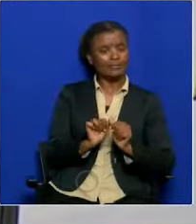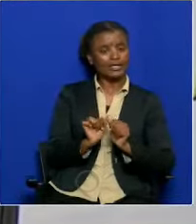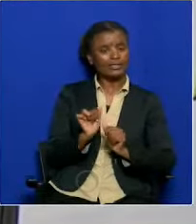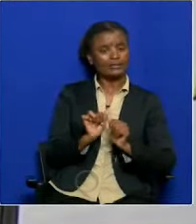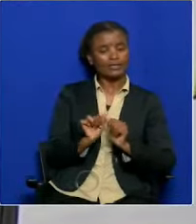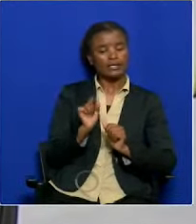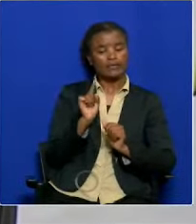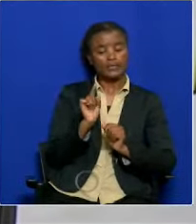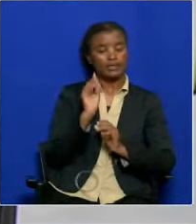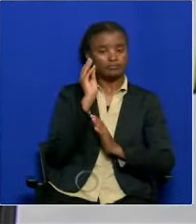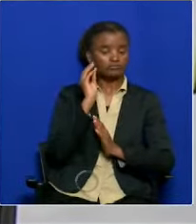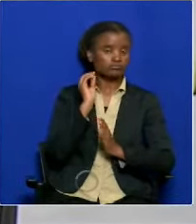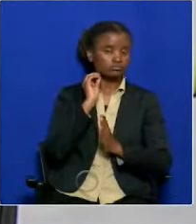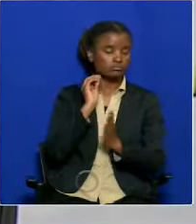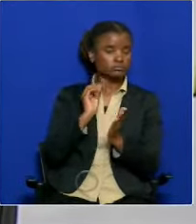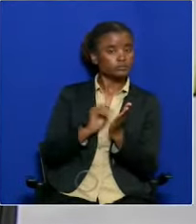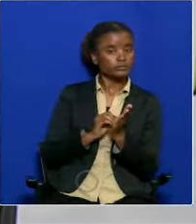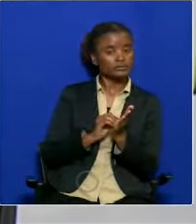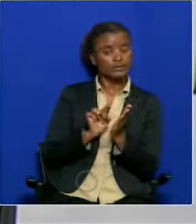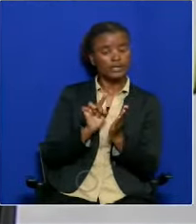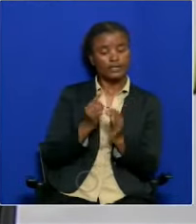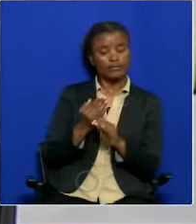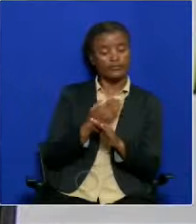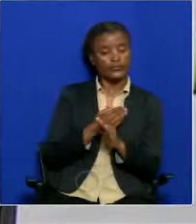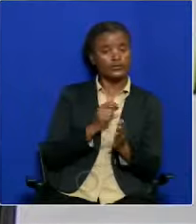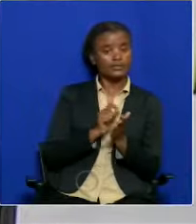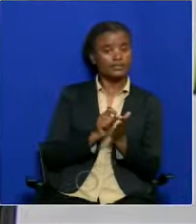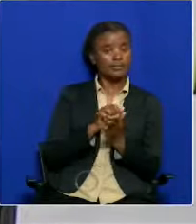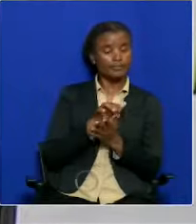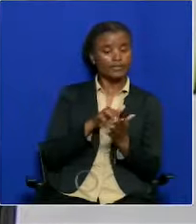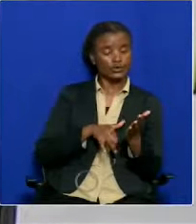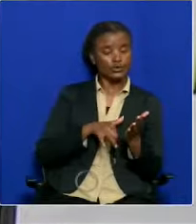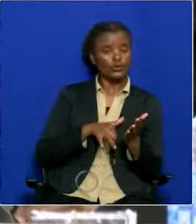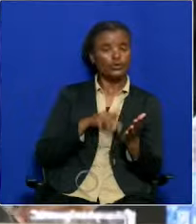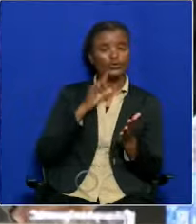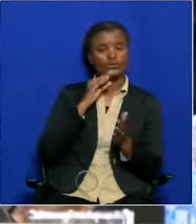you started with your statement, when you were talking about cultivation